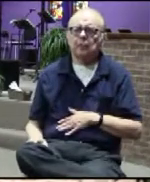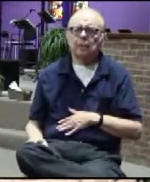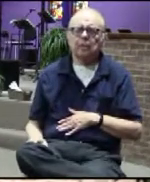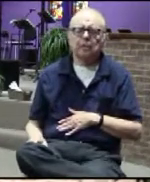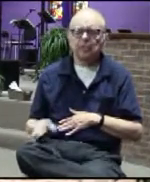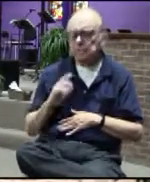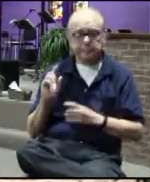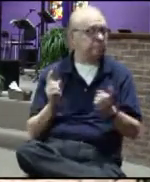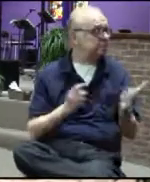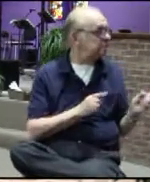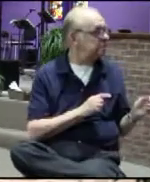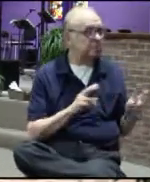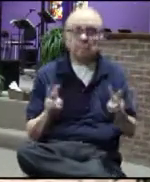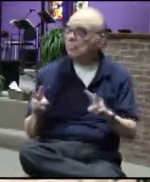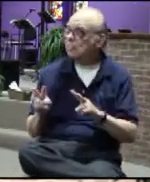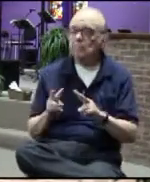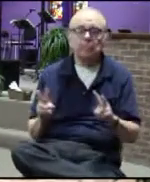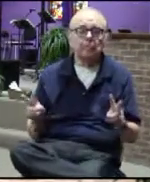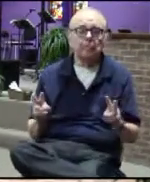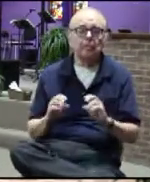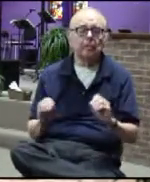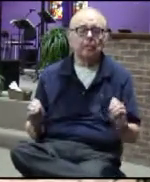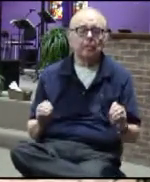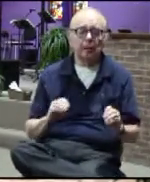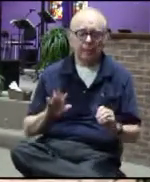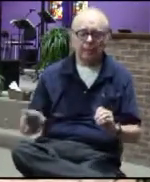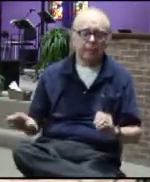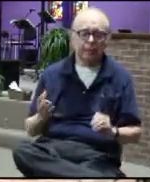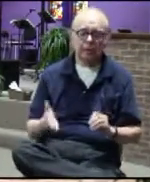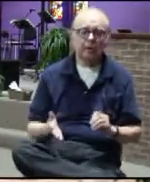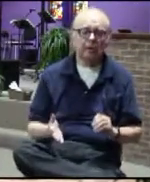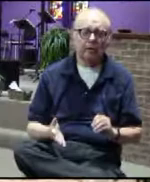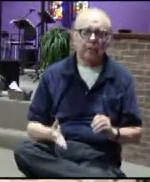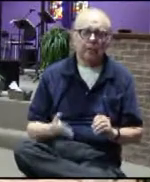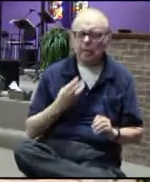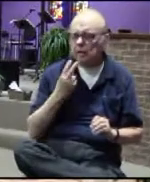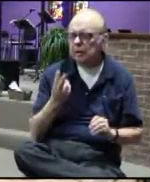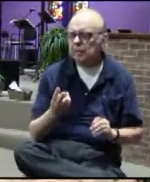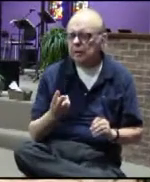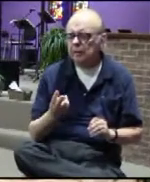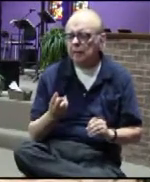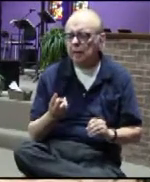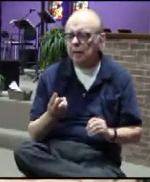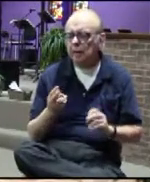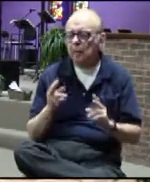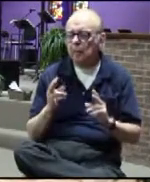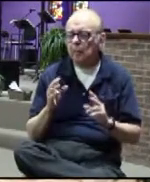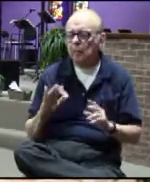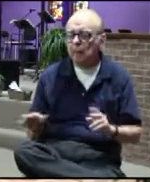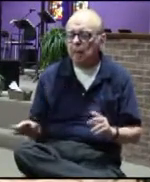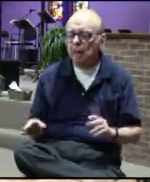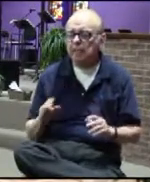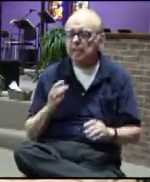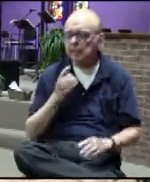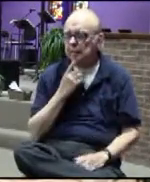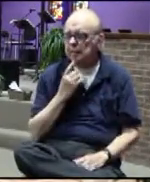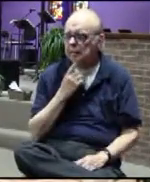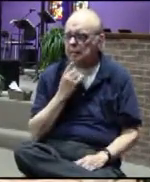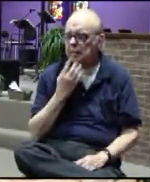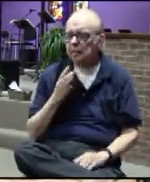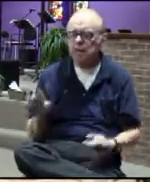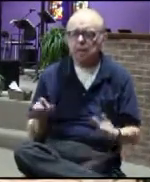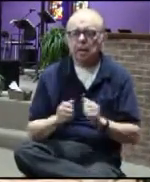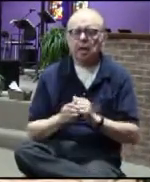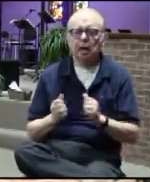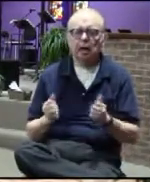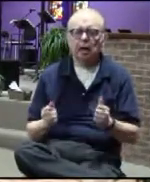You turn around and you look and all your other children are there and you're looking for someone missing. We did that one time